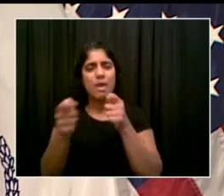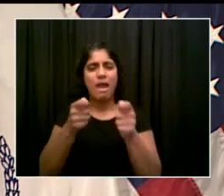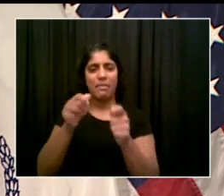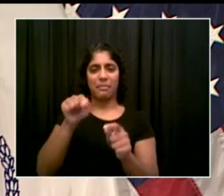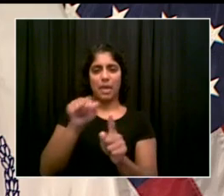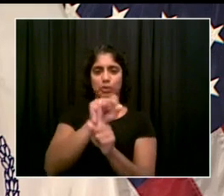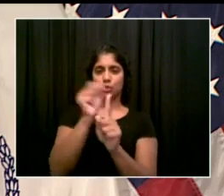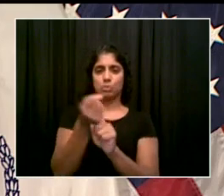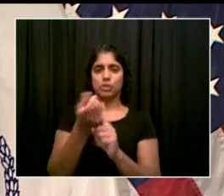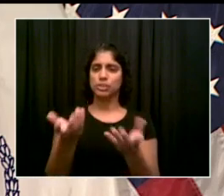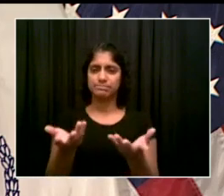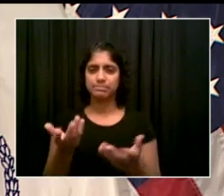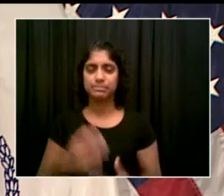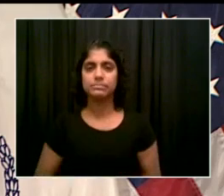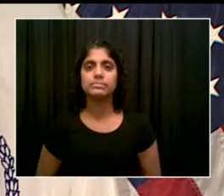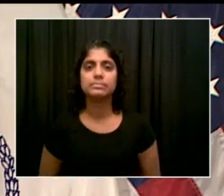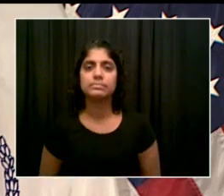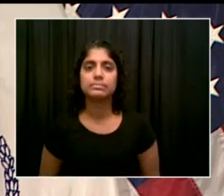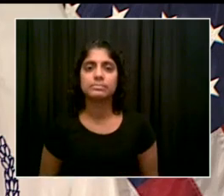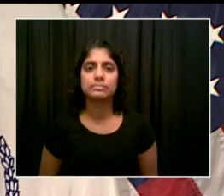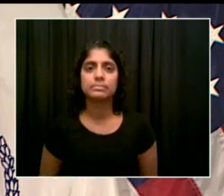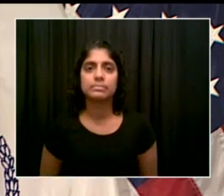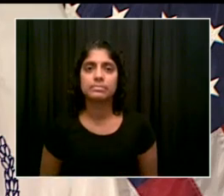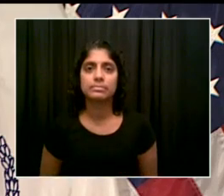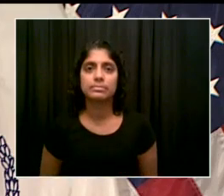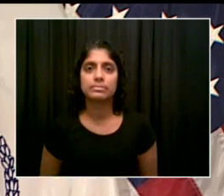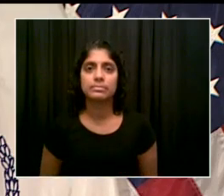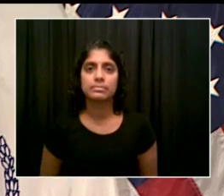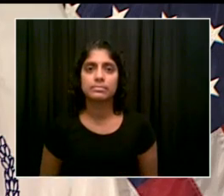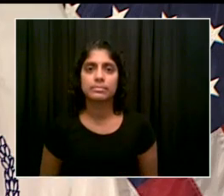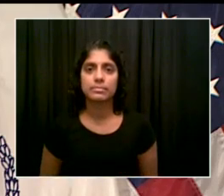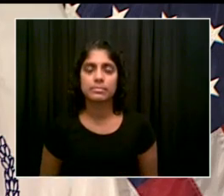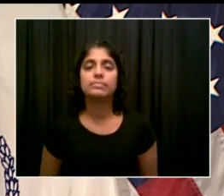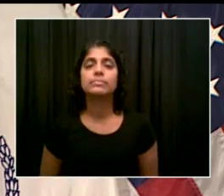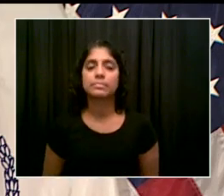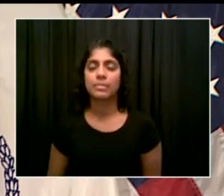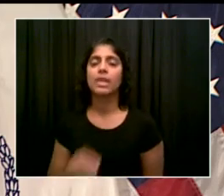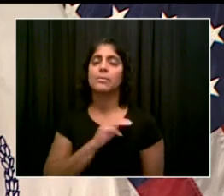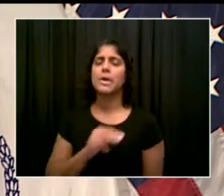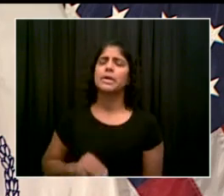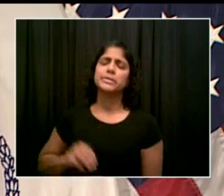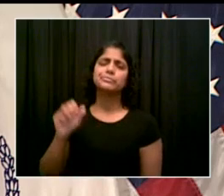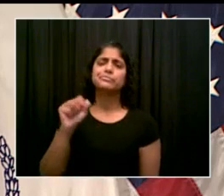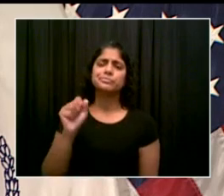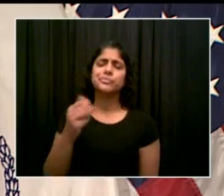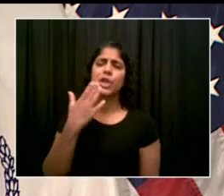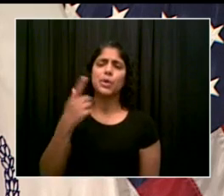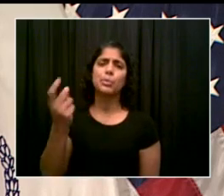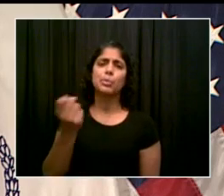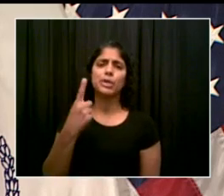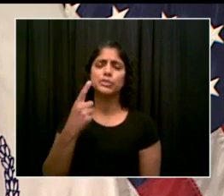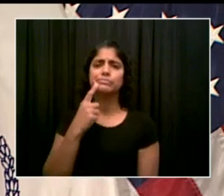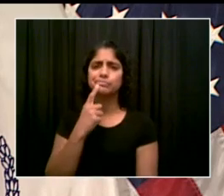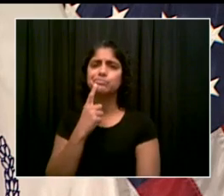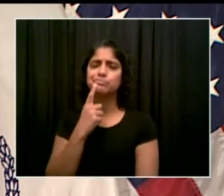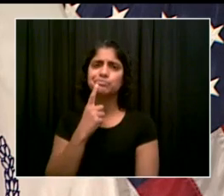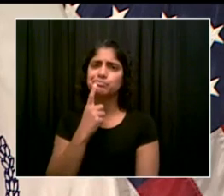our attention to a particular place or a particular issue that we got to focus on. This is a great example. This needs to be fixed, and we'll fix it.